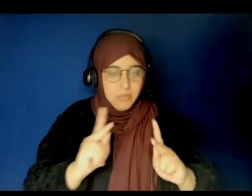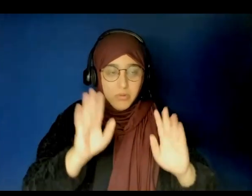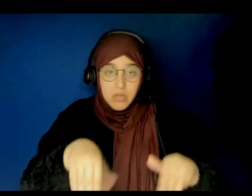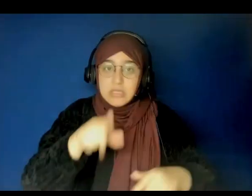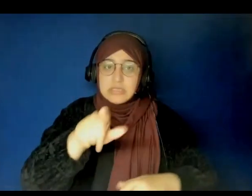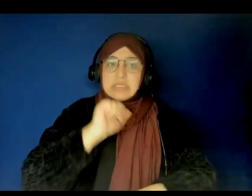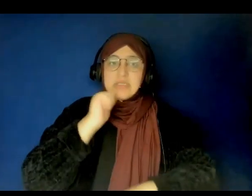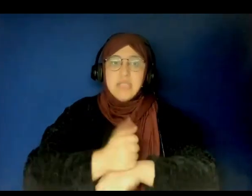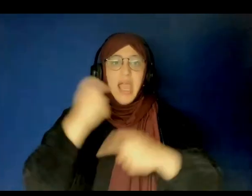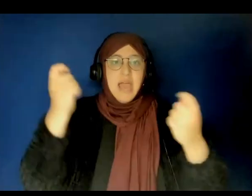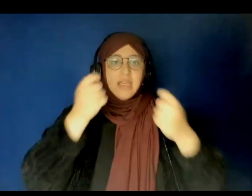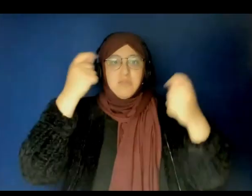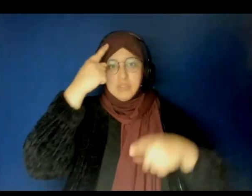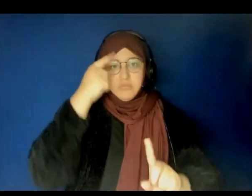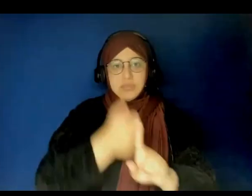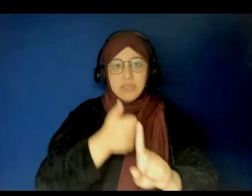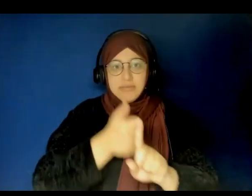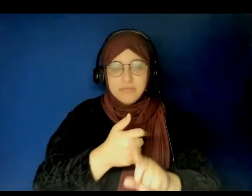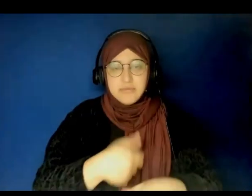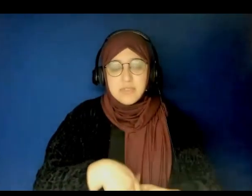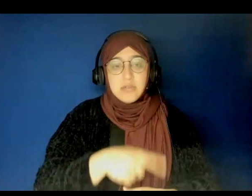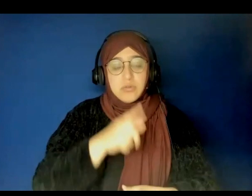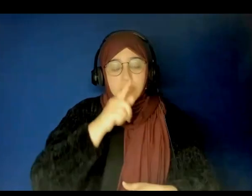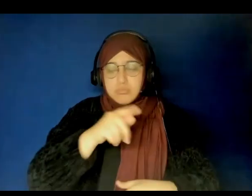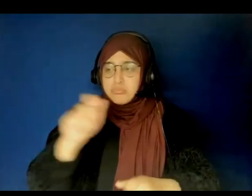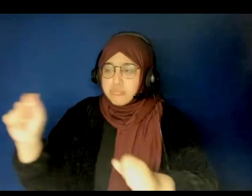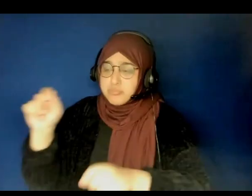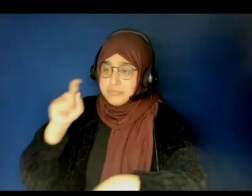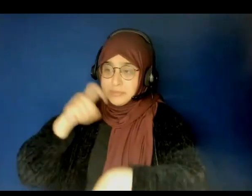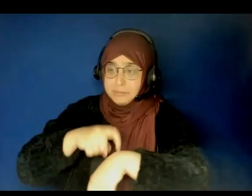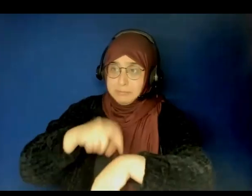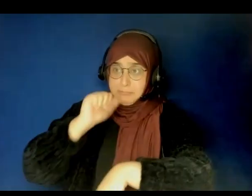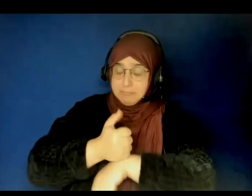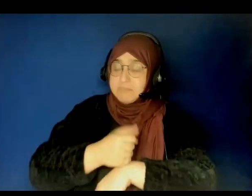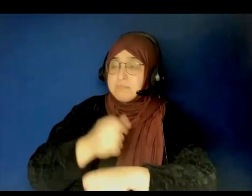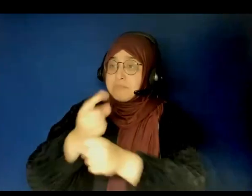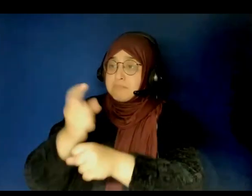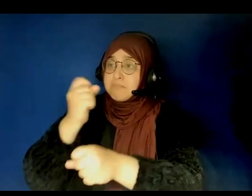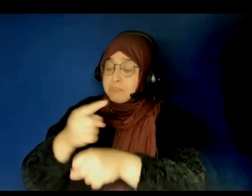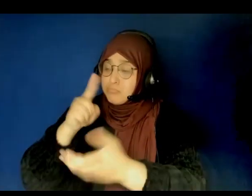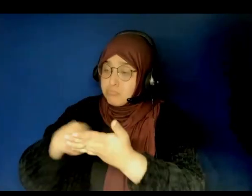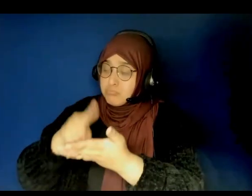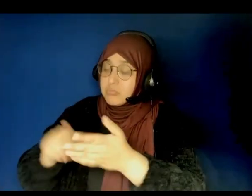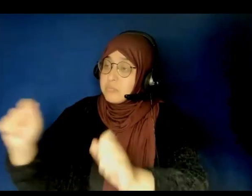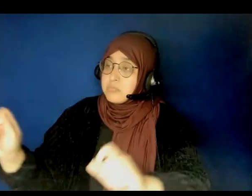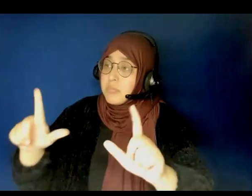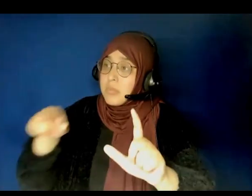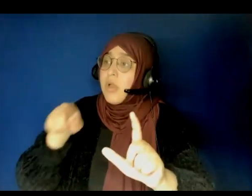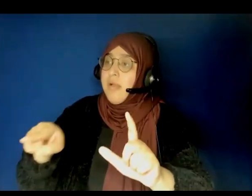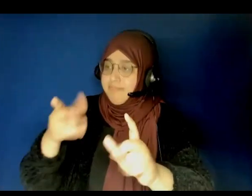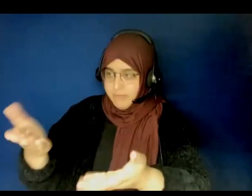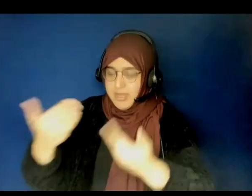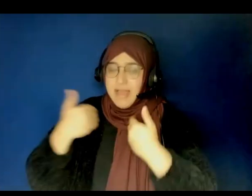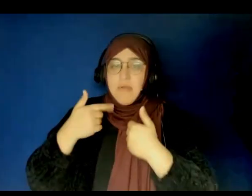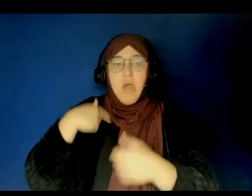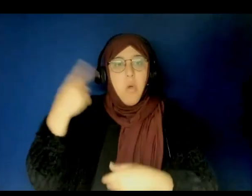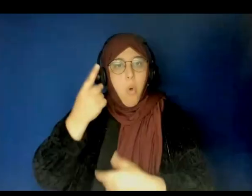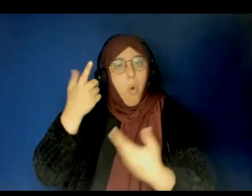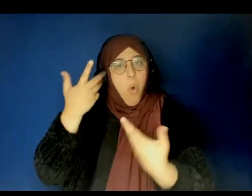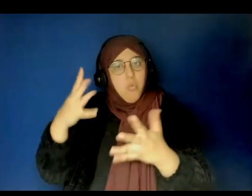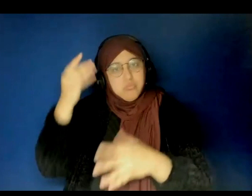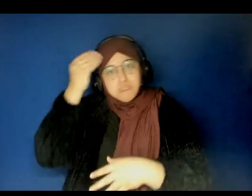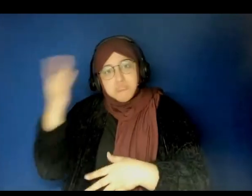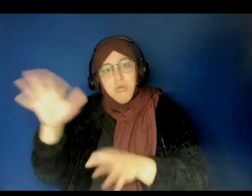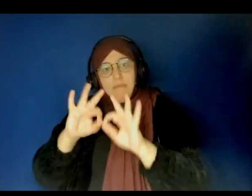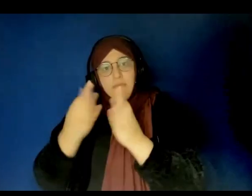look at it and you go, oh, yes, it's a will. It's signed properly. I store it here. I've told my family members where to find it if I passed. I have